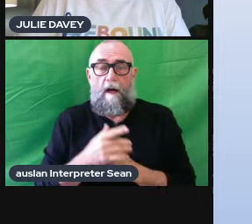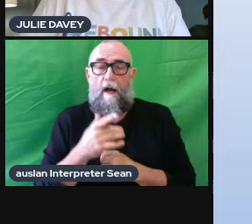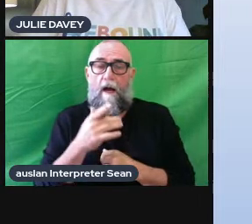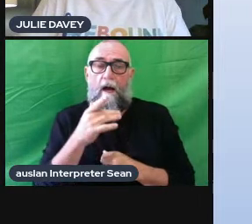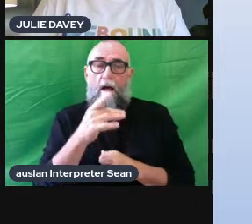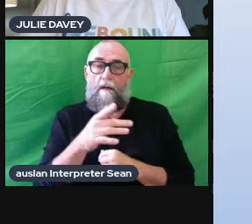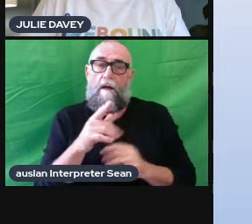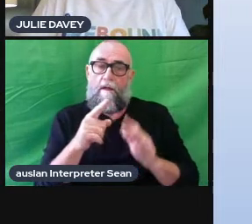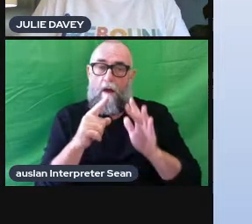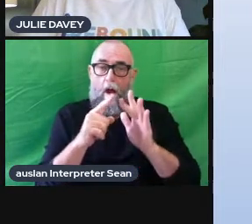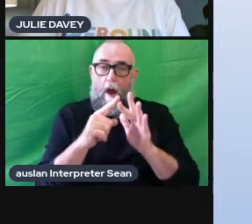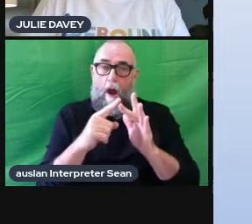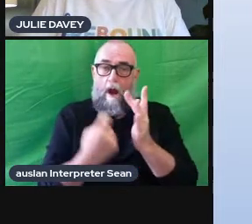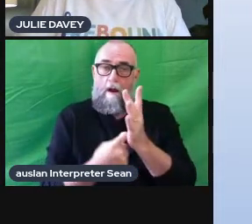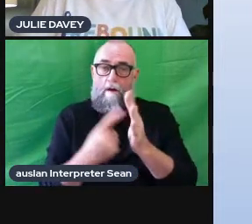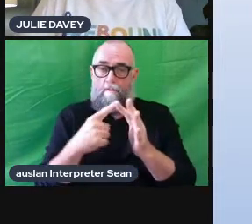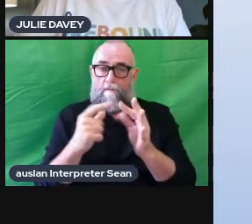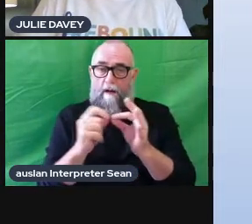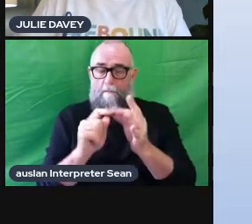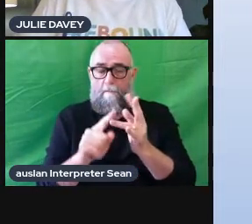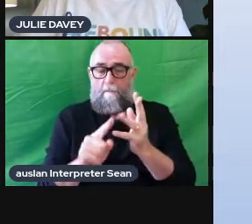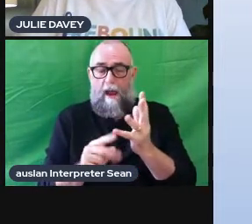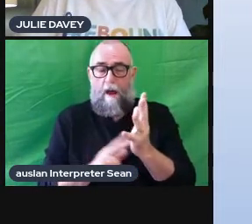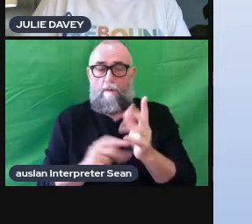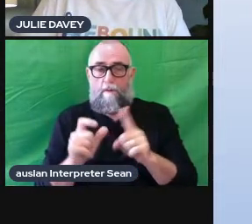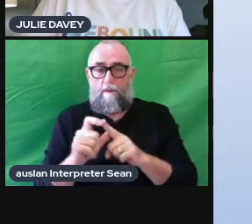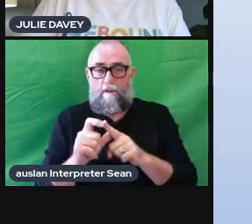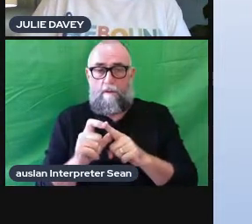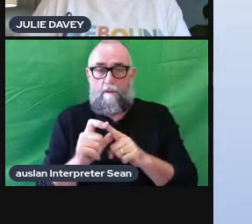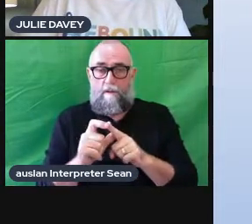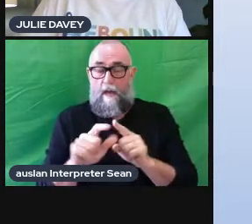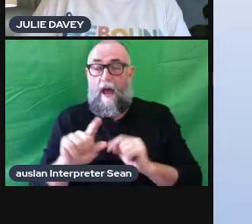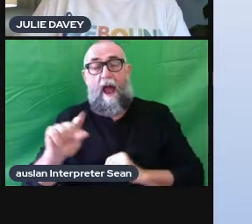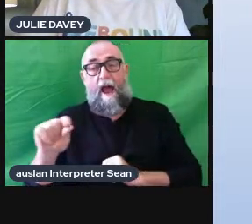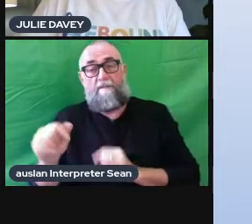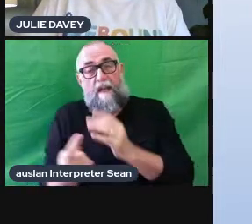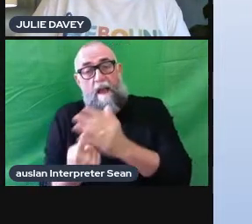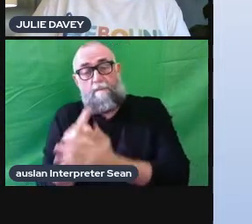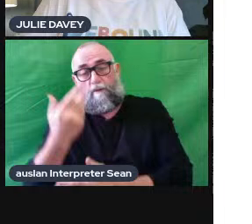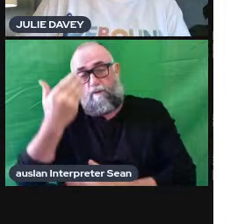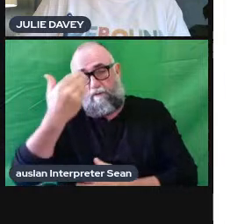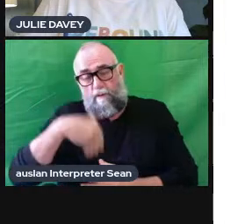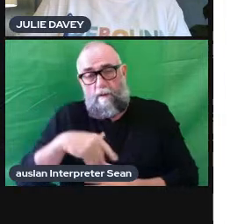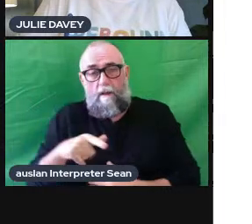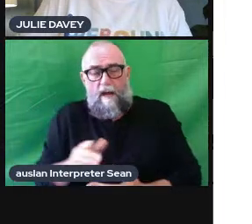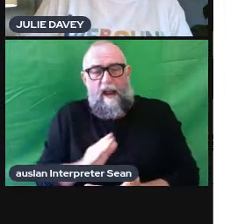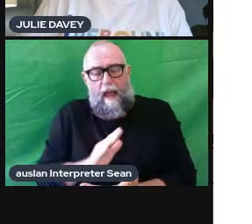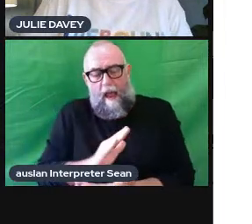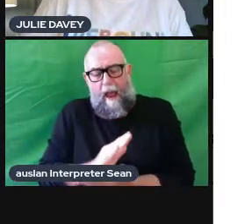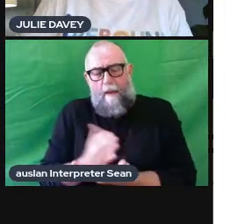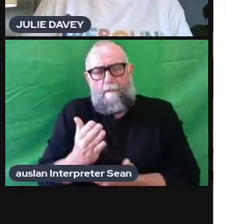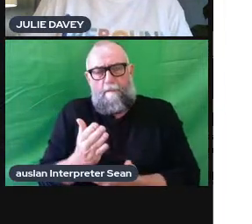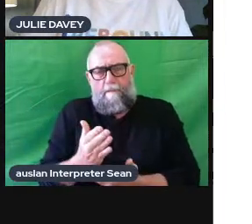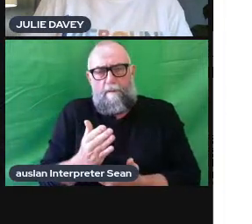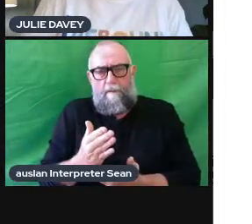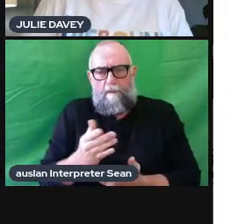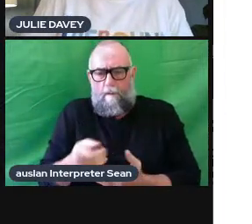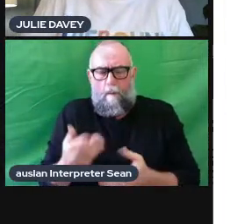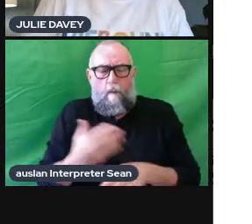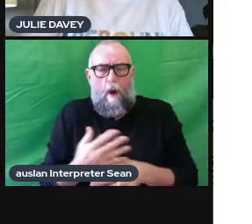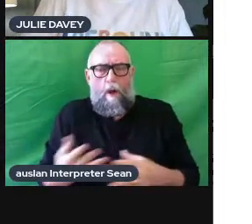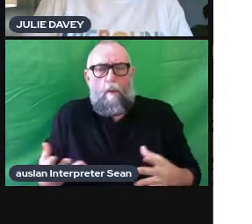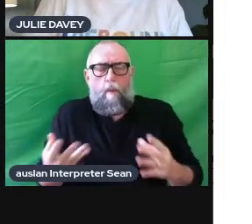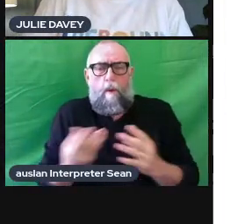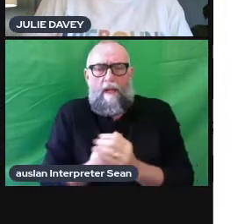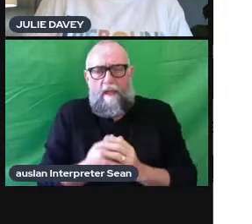iRebound After Stroke website is actually a genuine example of consumer partnership, one where we all